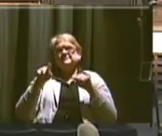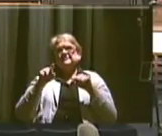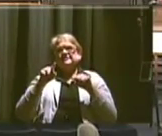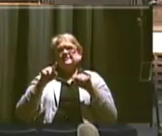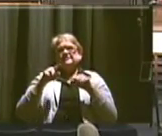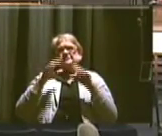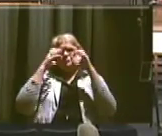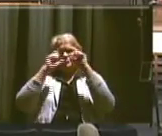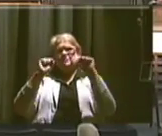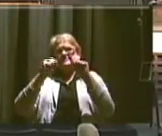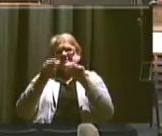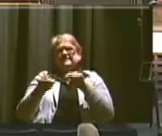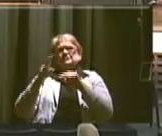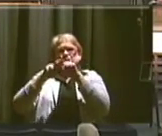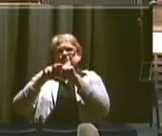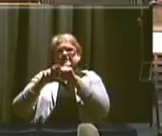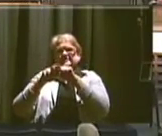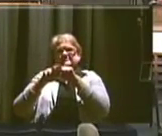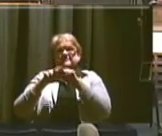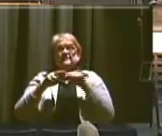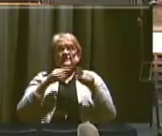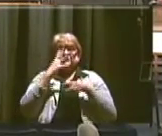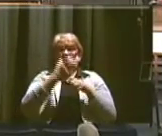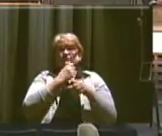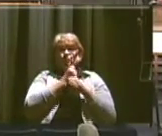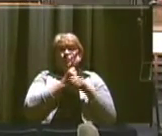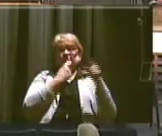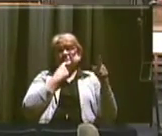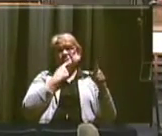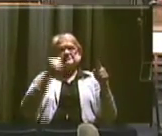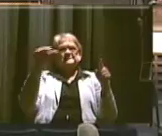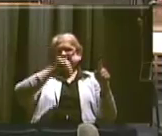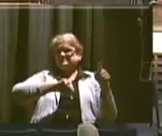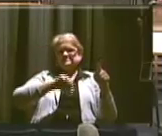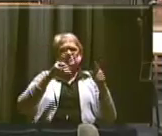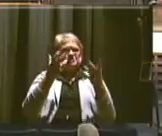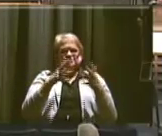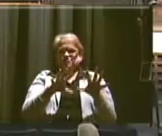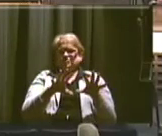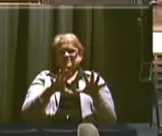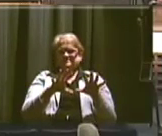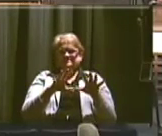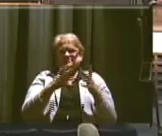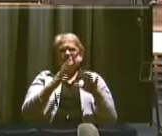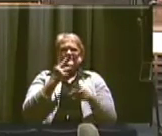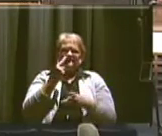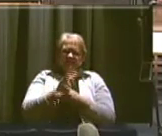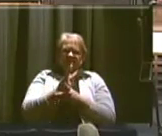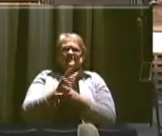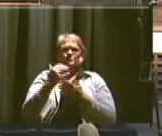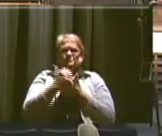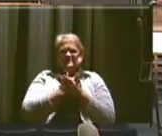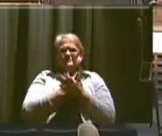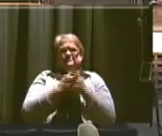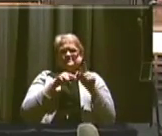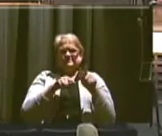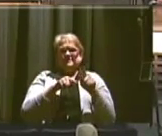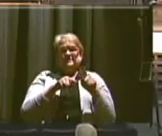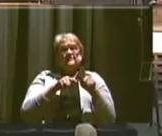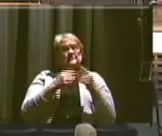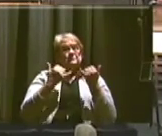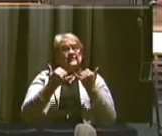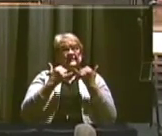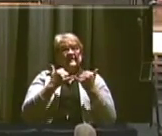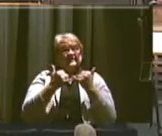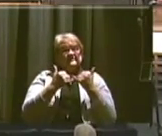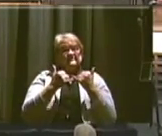declined every time that has happened over the last 4 years to change her base compensation. So she's still at the same base